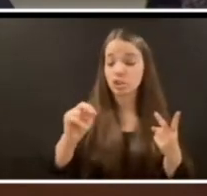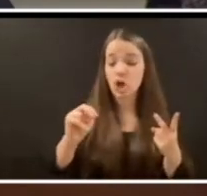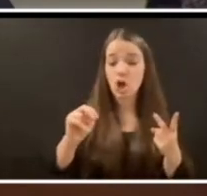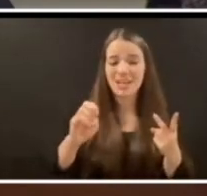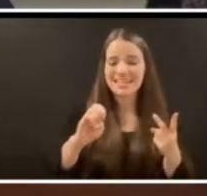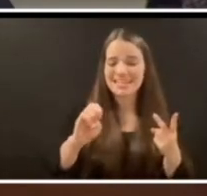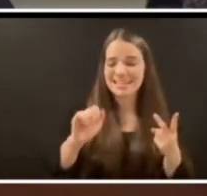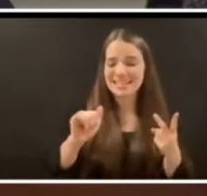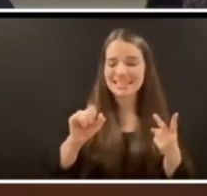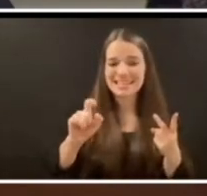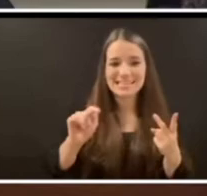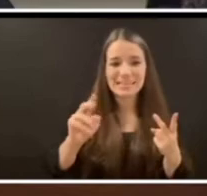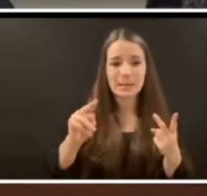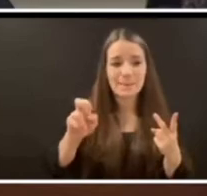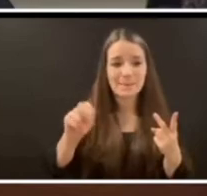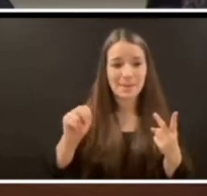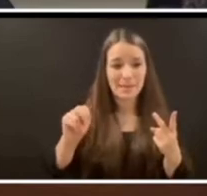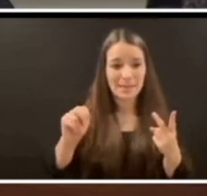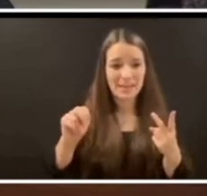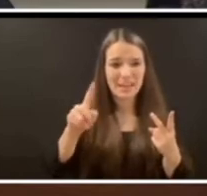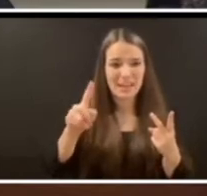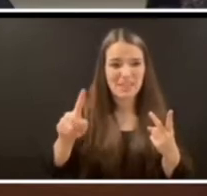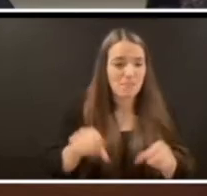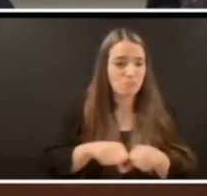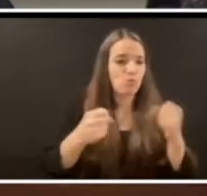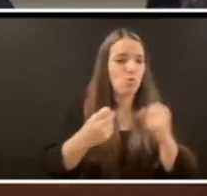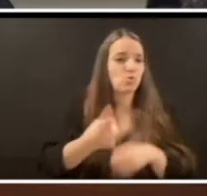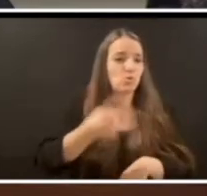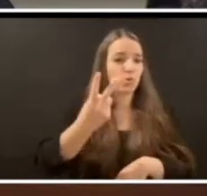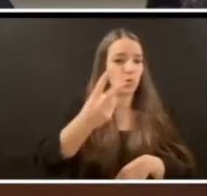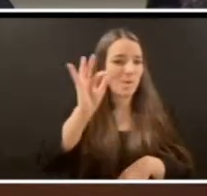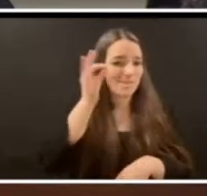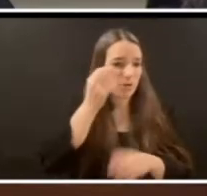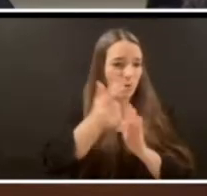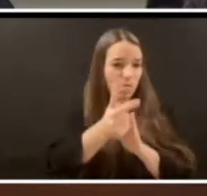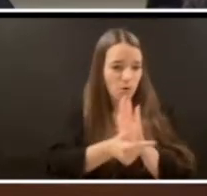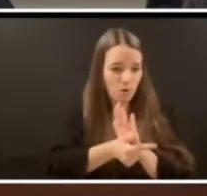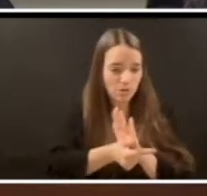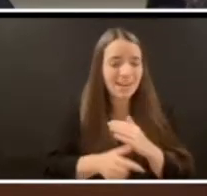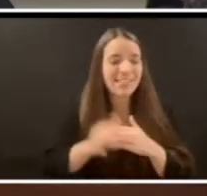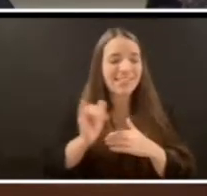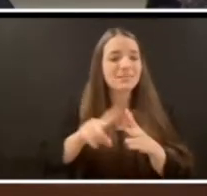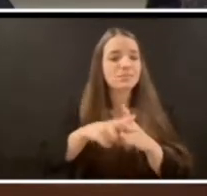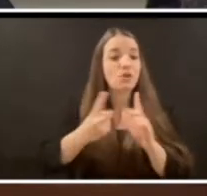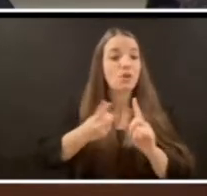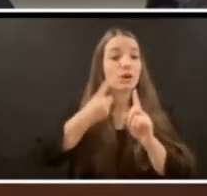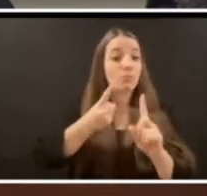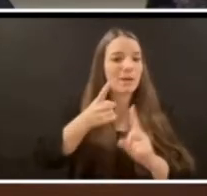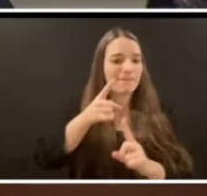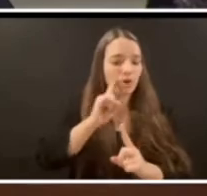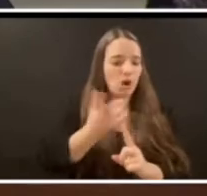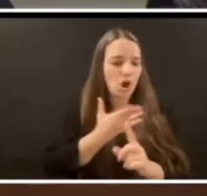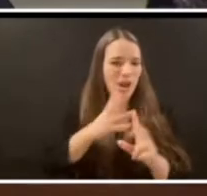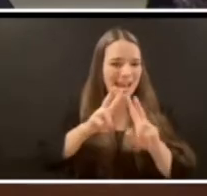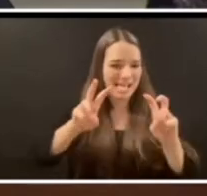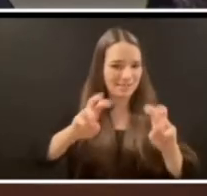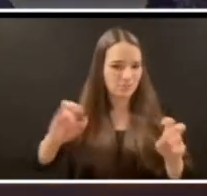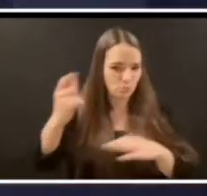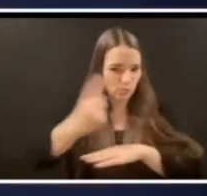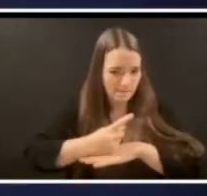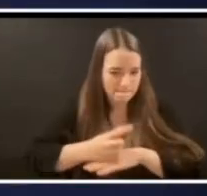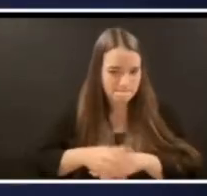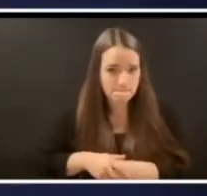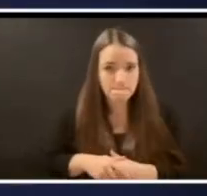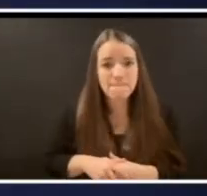violated two federal criminal statutes. This is the starting point for our analysis today.